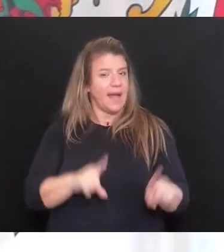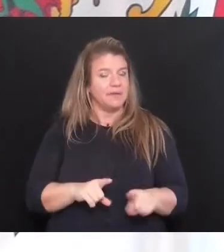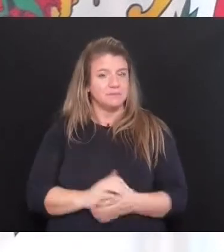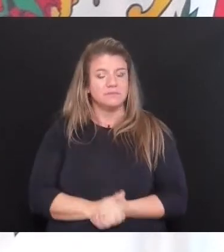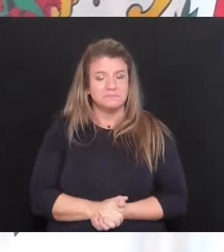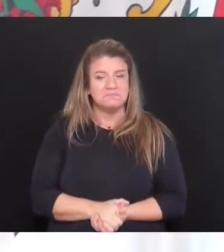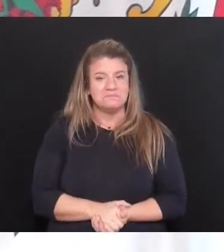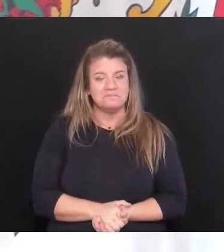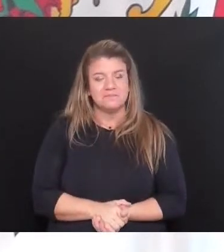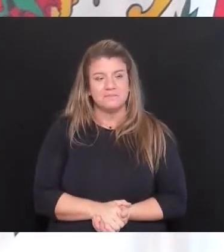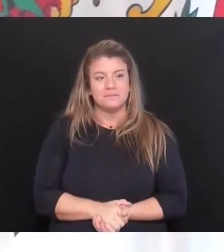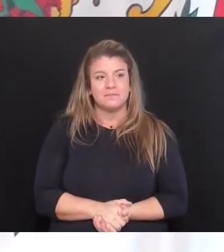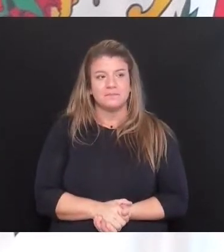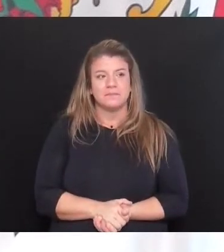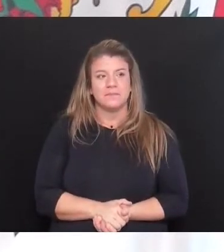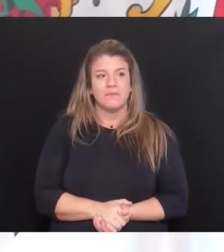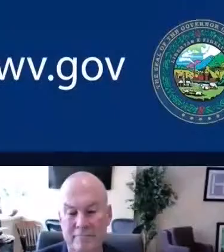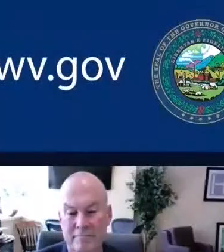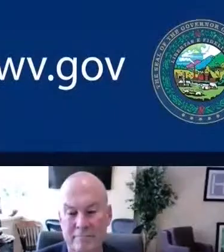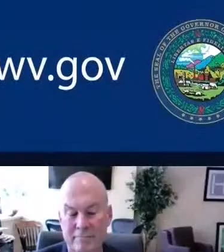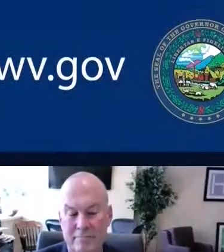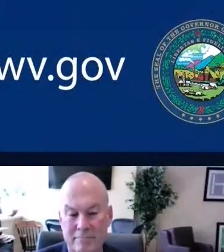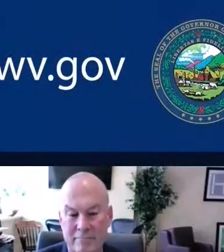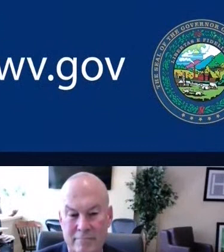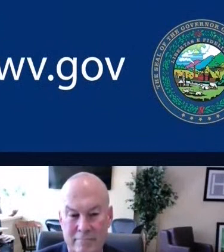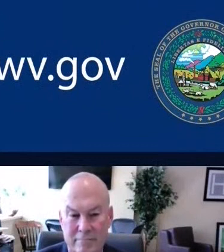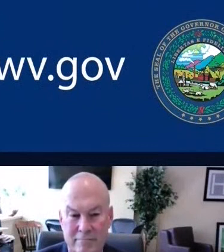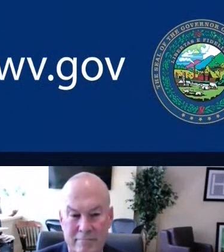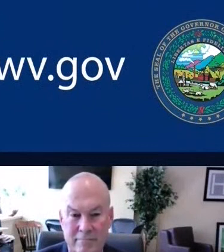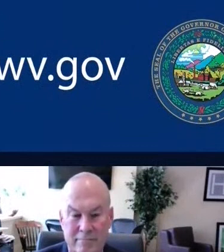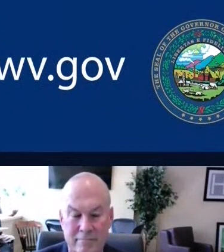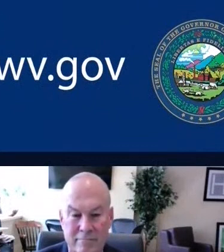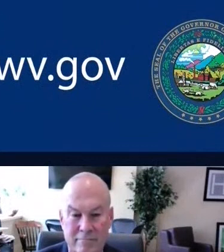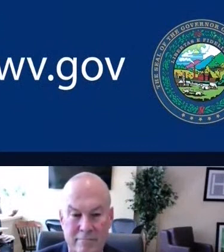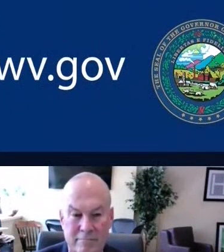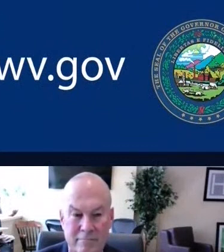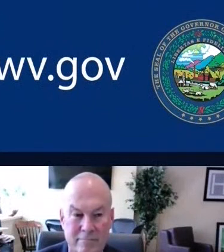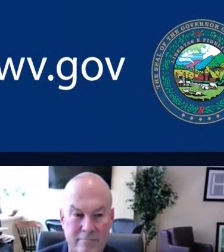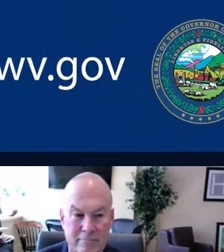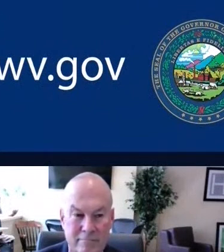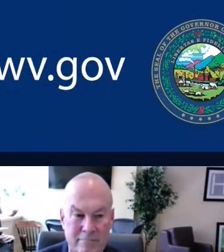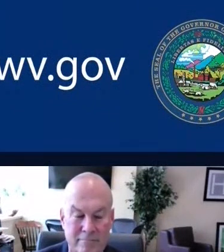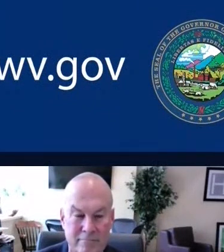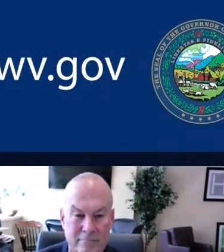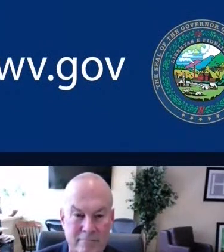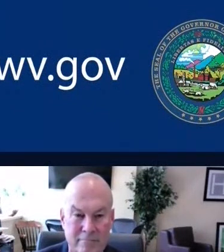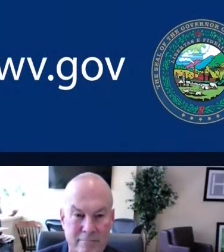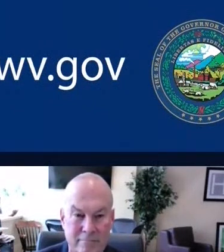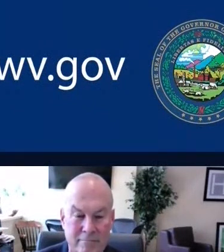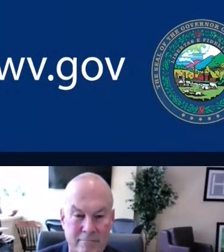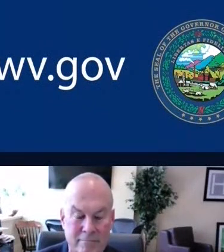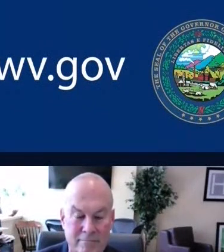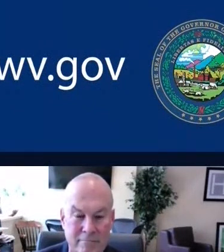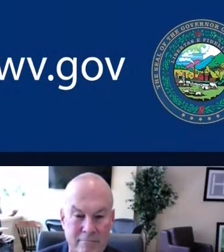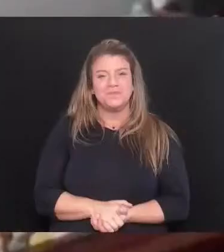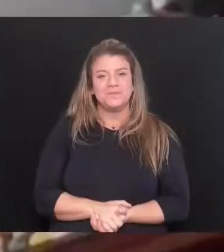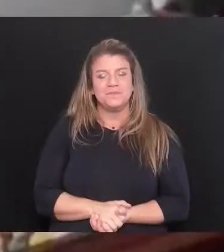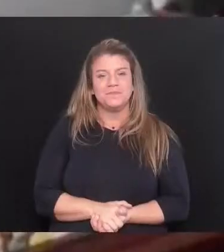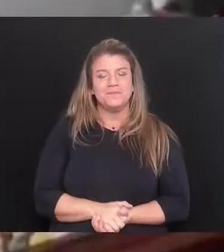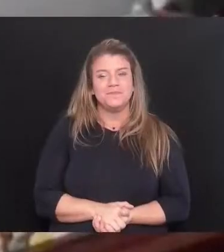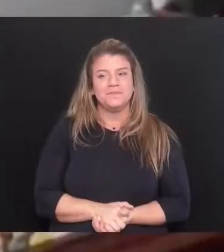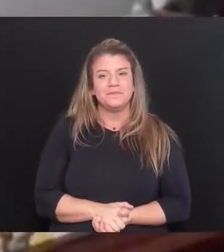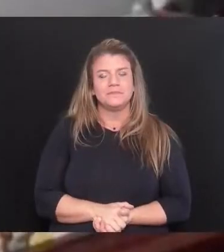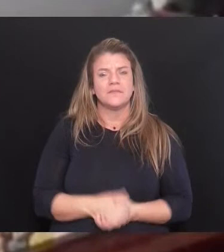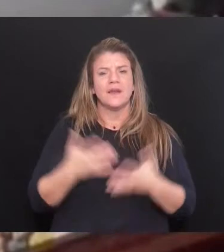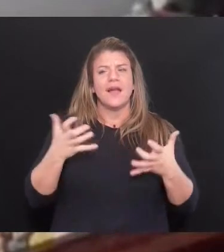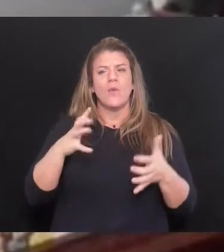really good. All right, thank you, Paul. Next to David Beard with the Dominion Post. Hi. Wanted